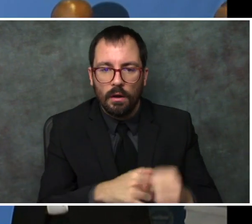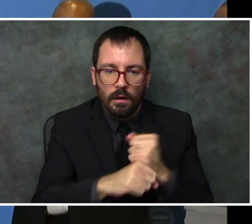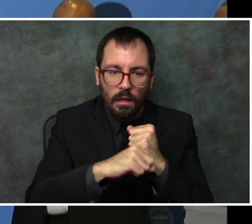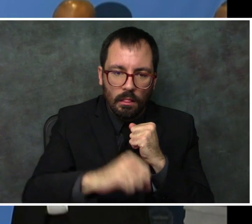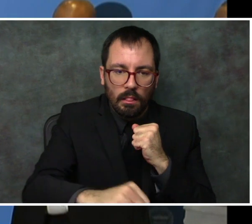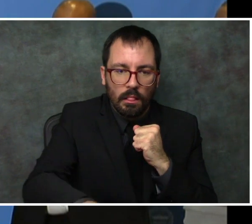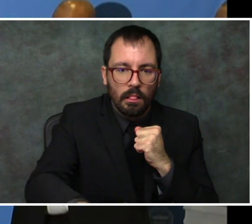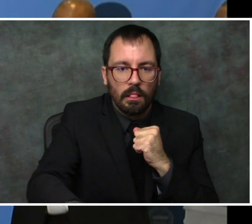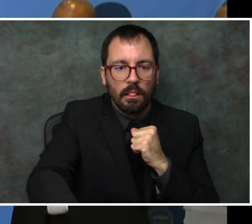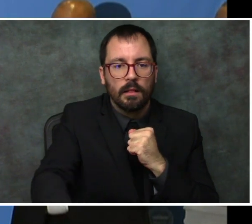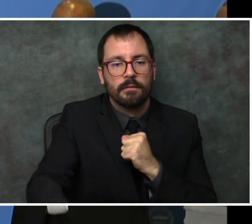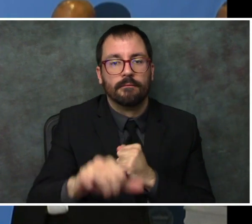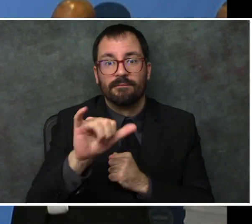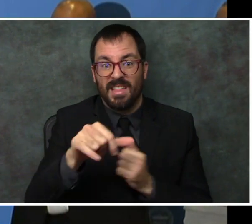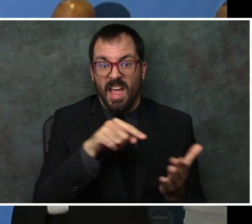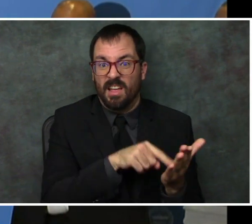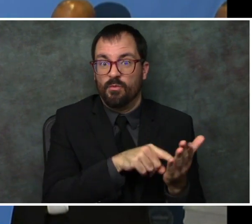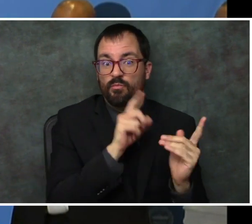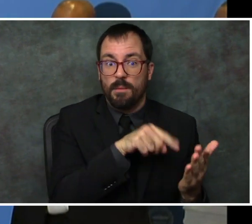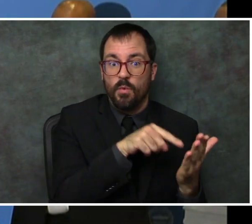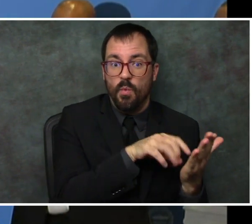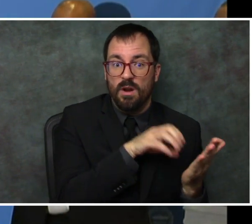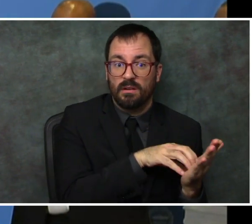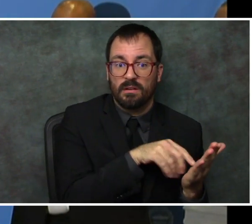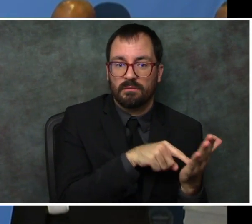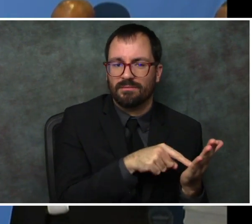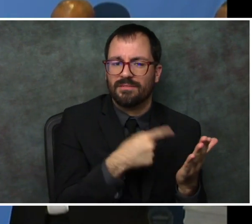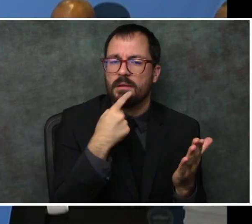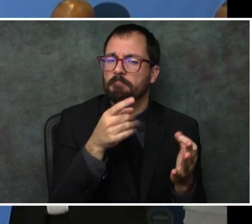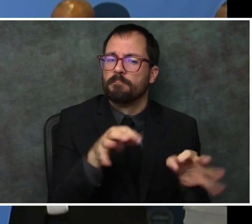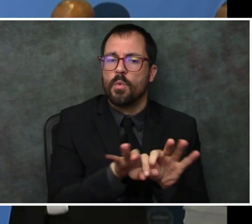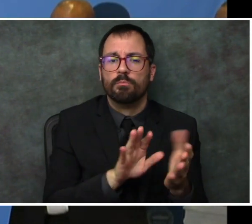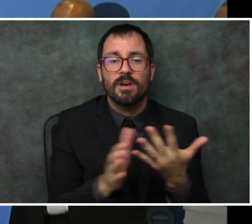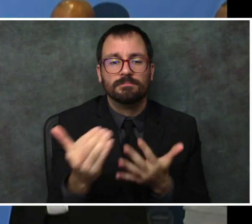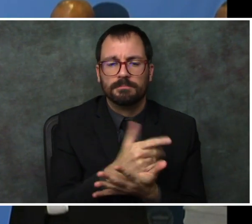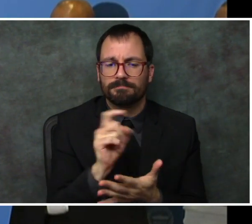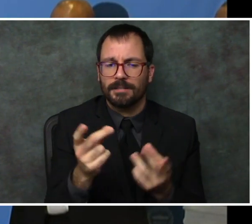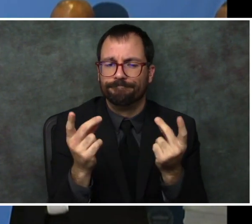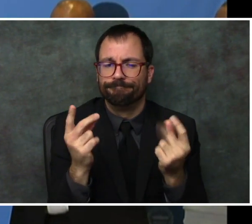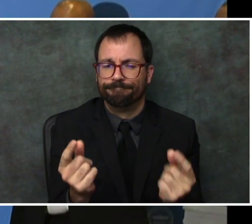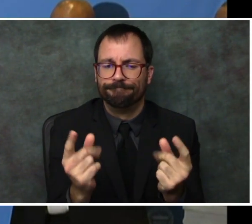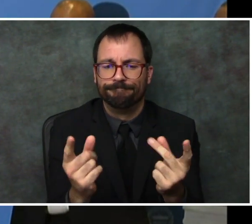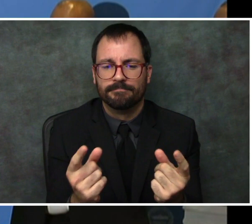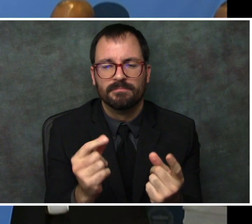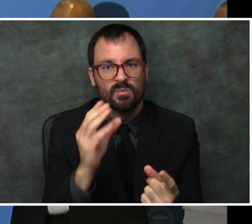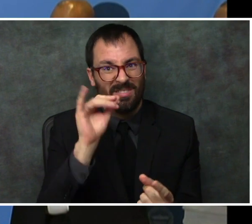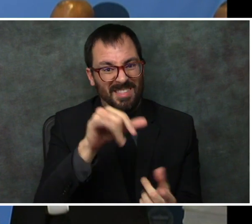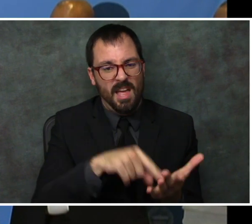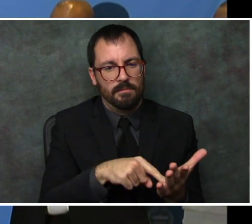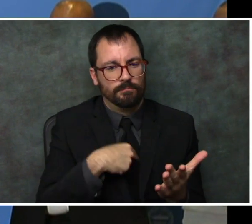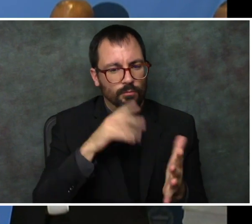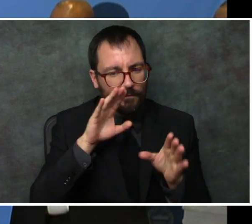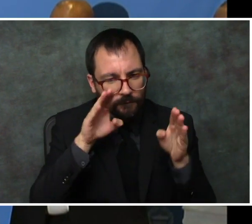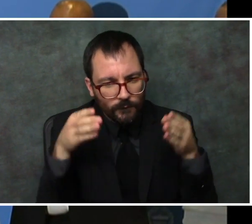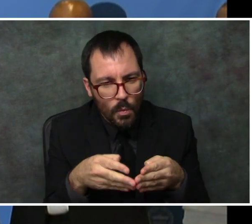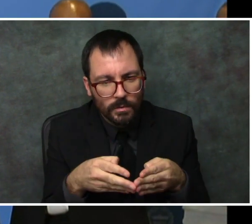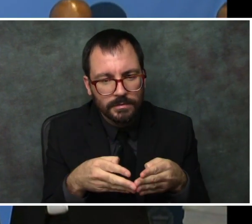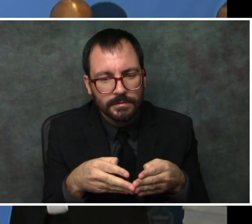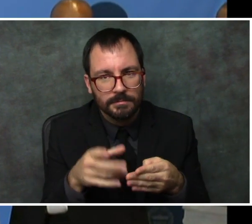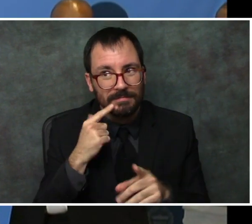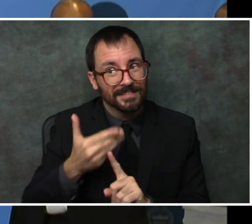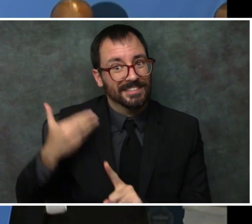about transparency almost immediately. So we're going to be focusing on this issue moving forward because of this recommendation at the perfect timing.